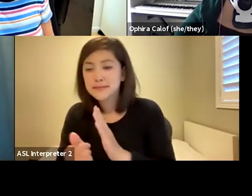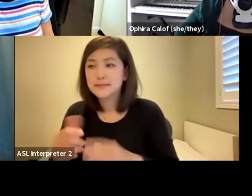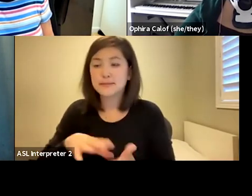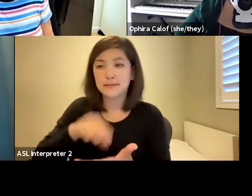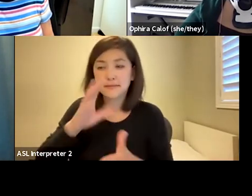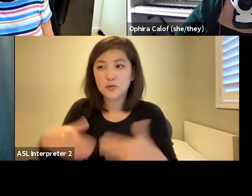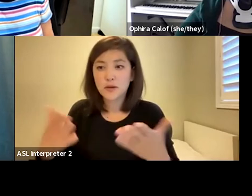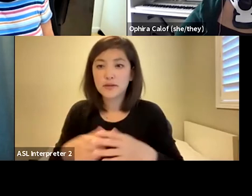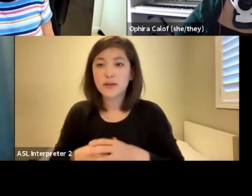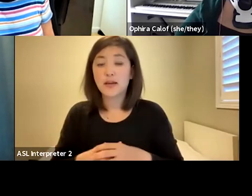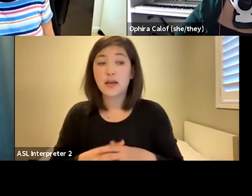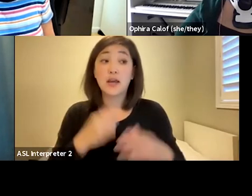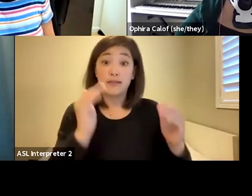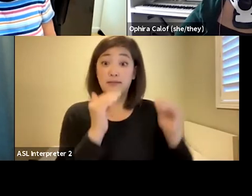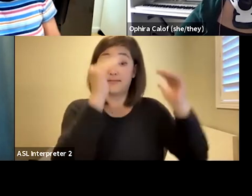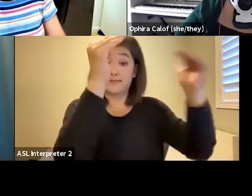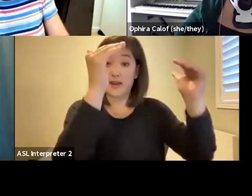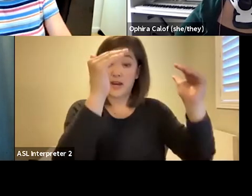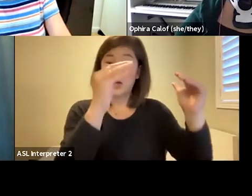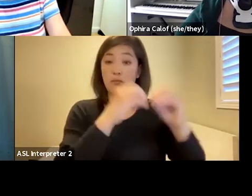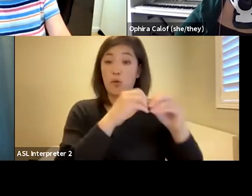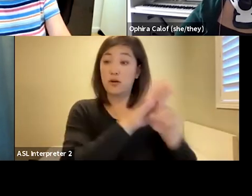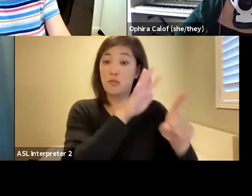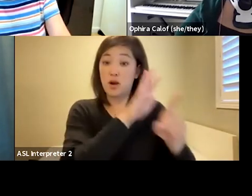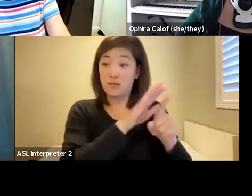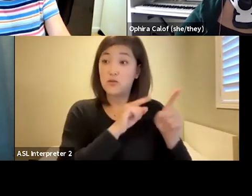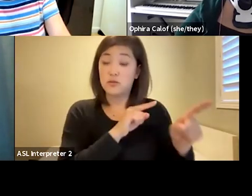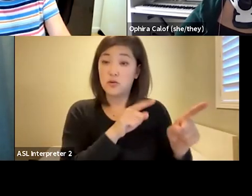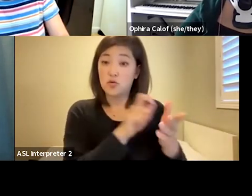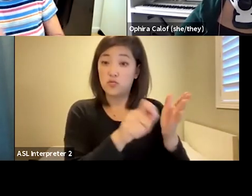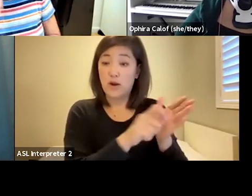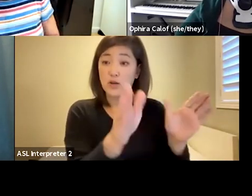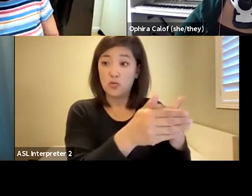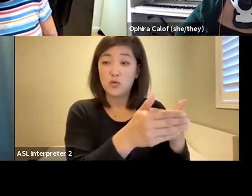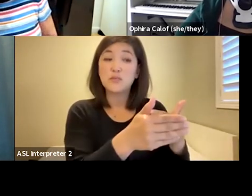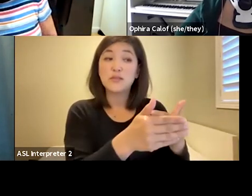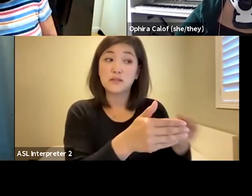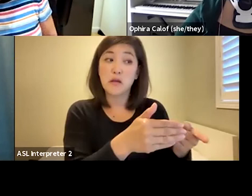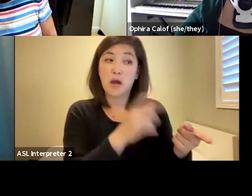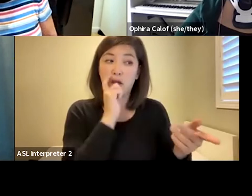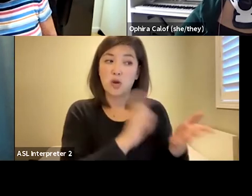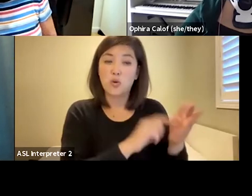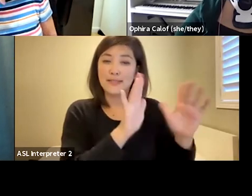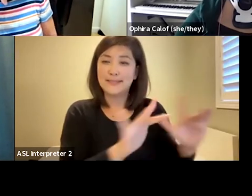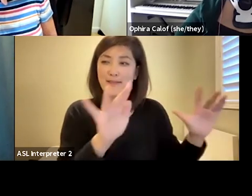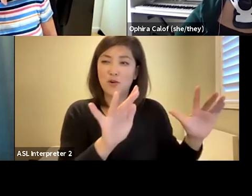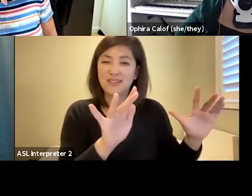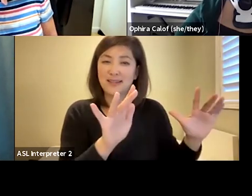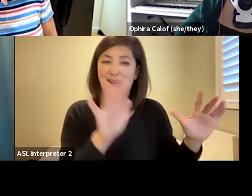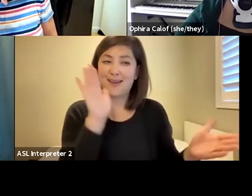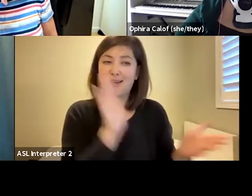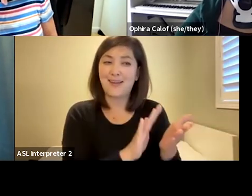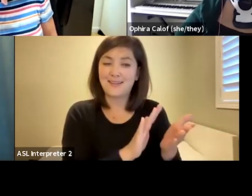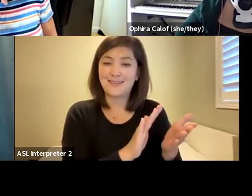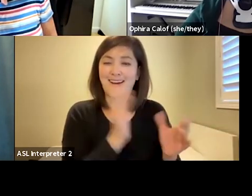profile writing room I was in, the less diverse people I saw. And I remember specifically for one of the biggest shows I was a part of, I was the